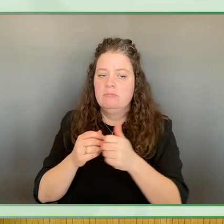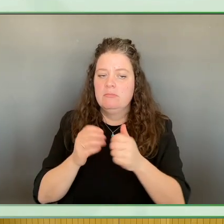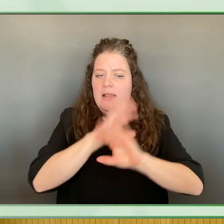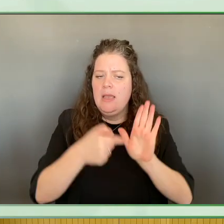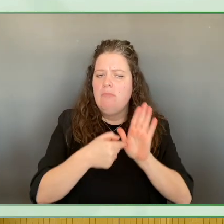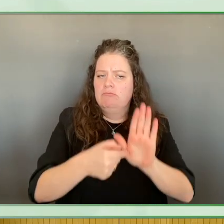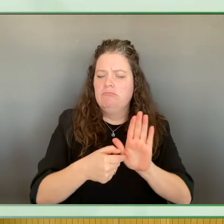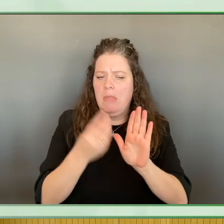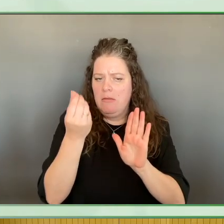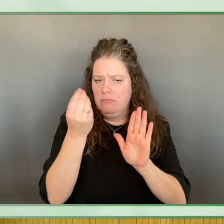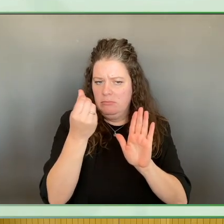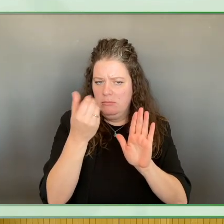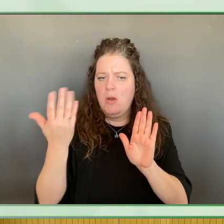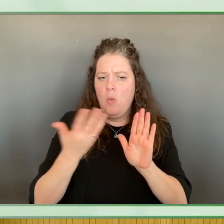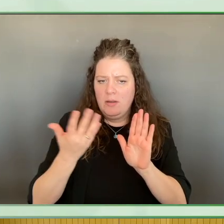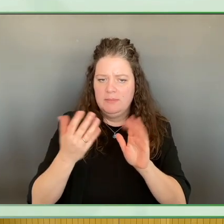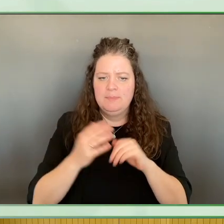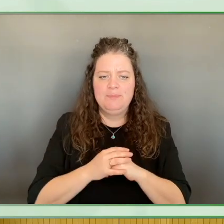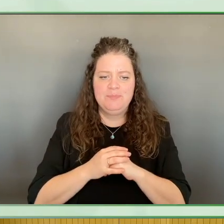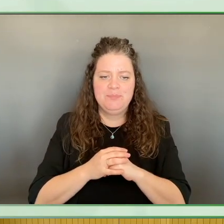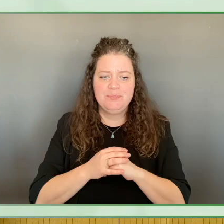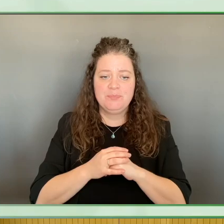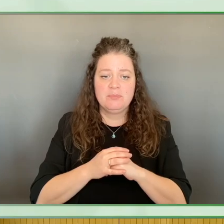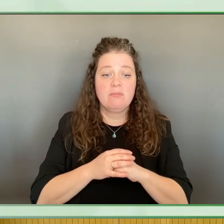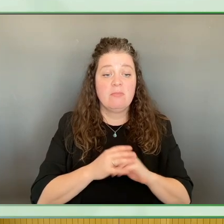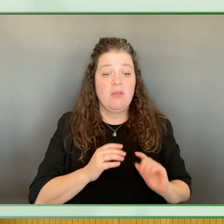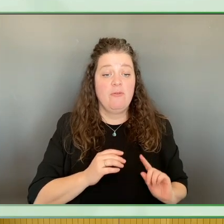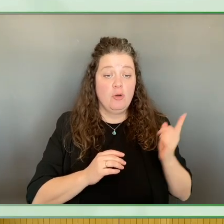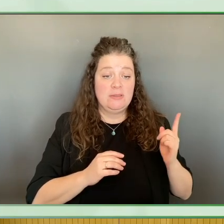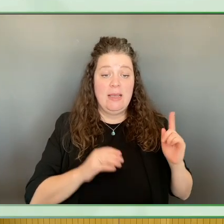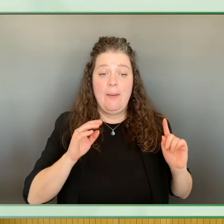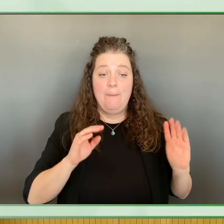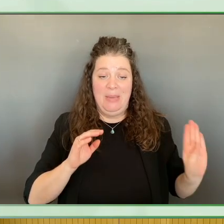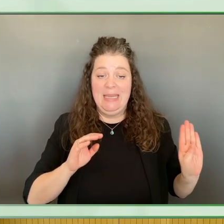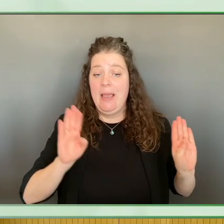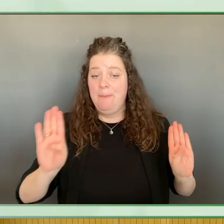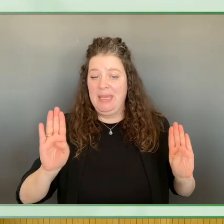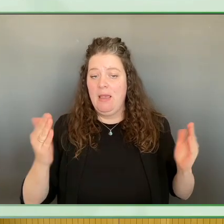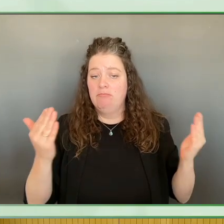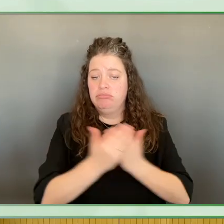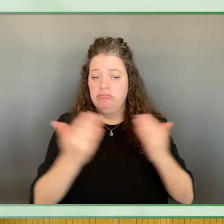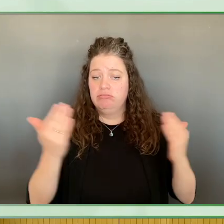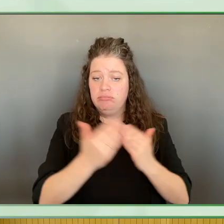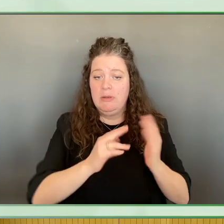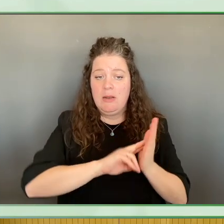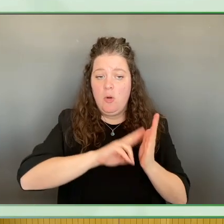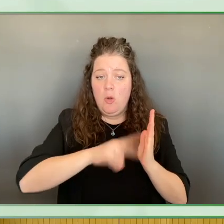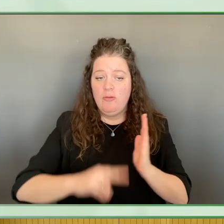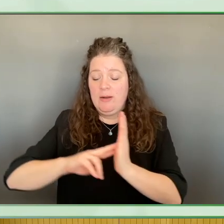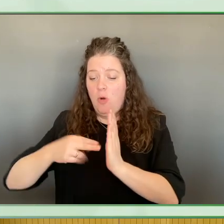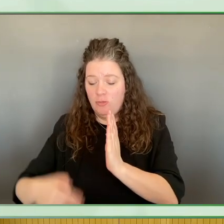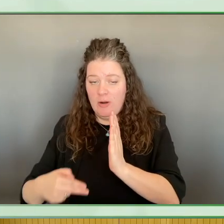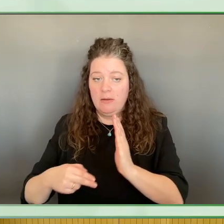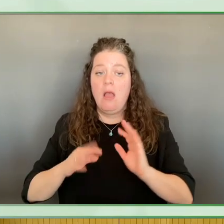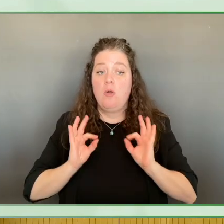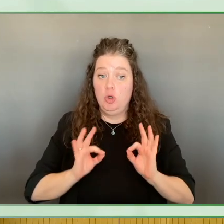out phasing out. So initially we started with B2B and defense contracts, and only then we started opening it to B2C. And we were strongly